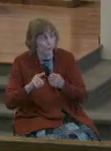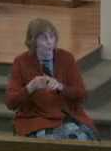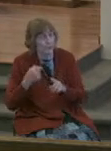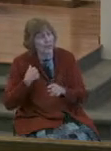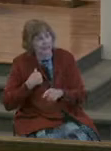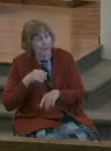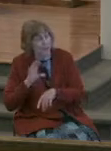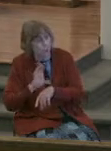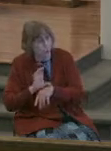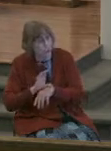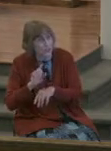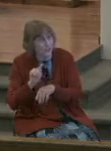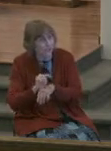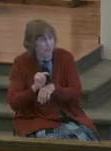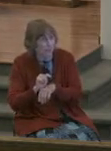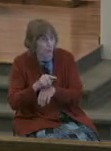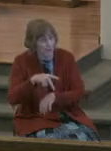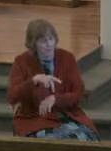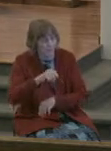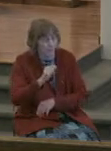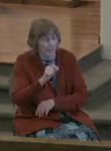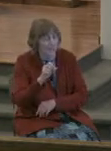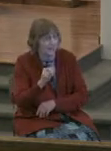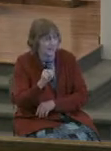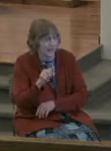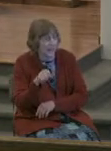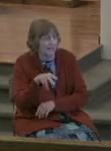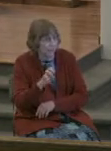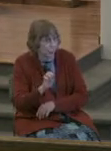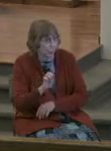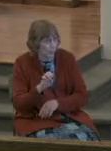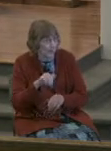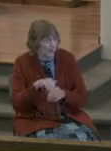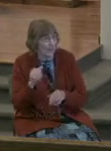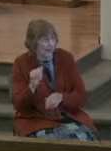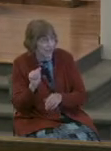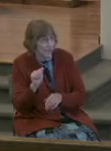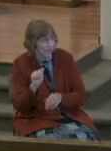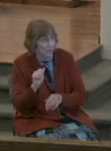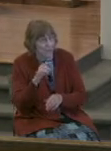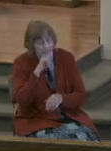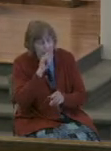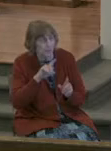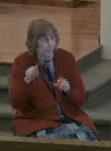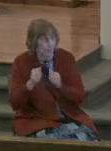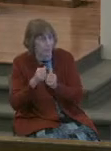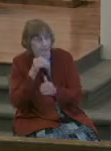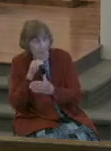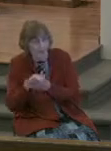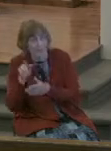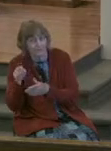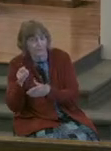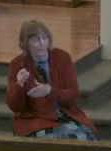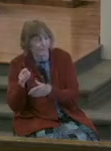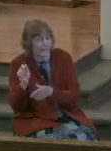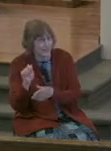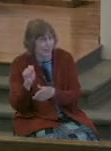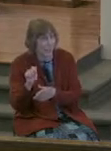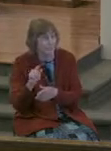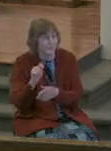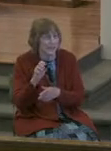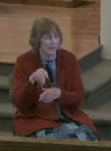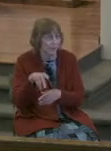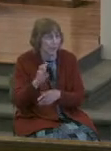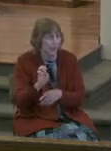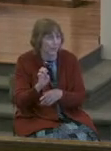church, Temple Baptist, over on Patton Avenue in Nashville. So she took the kids with her, and so she's there this morning. But we're glad to be with you and glad to be